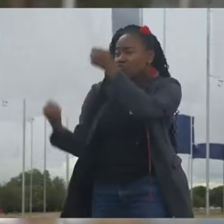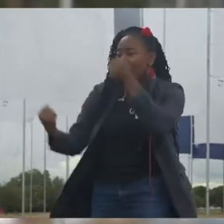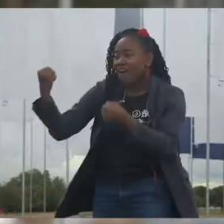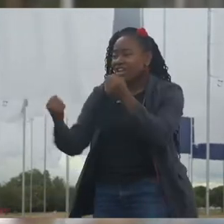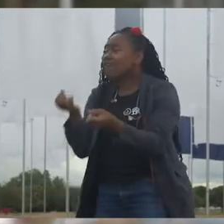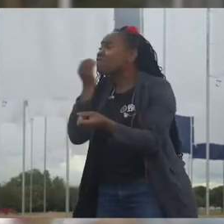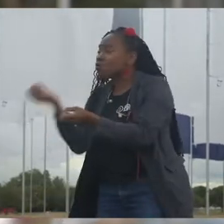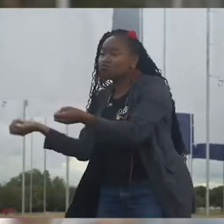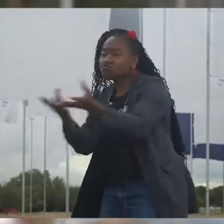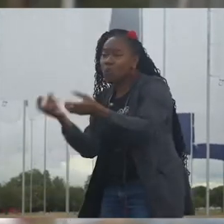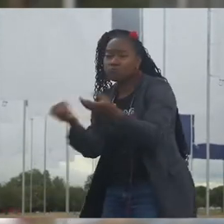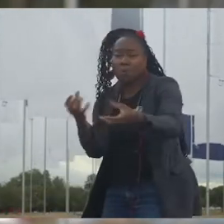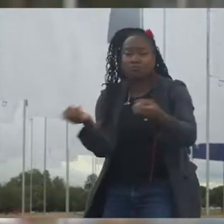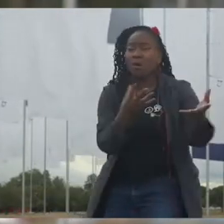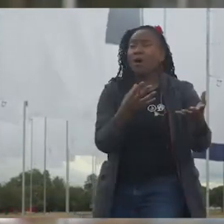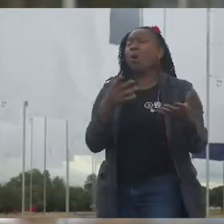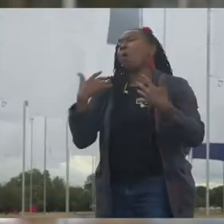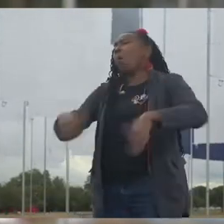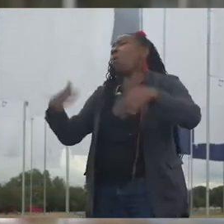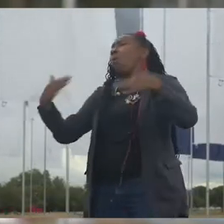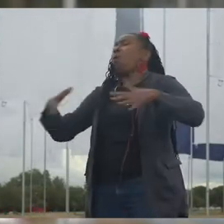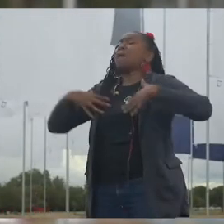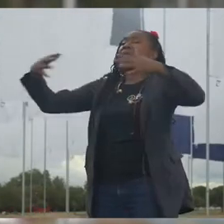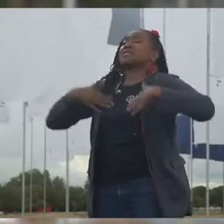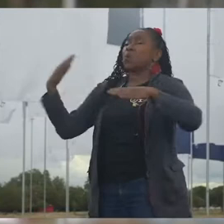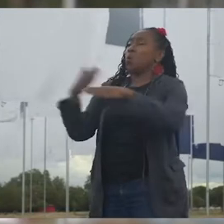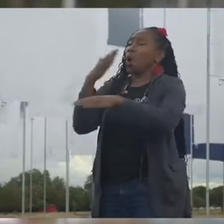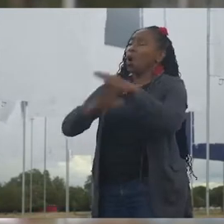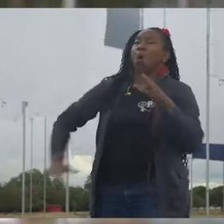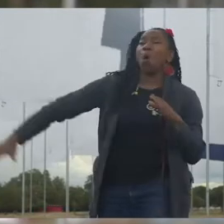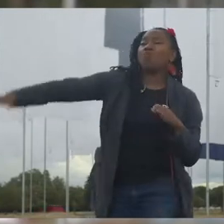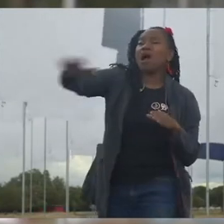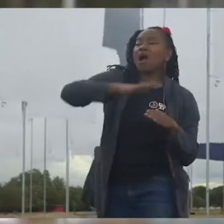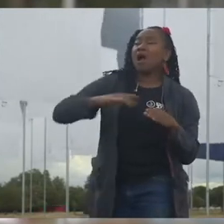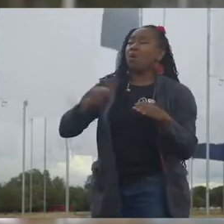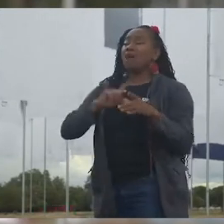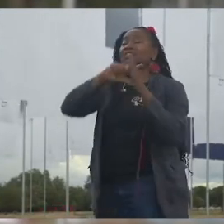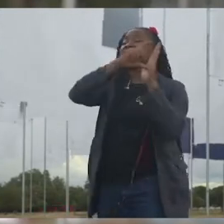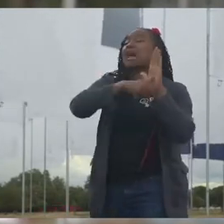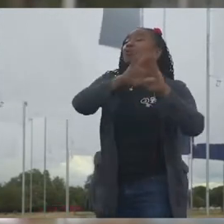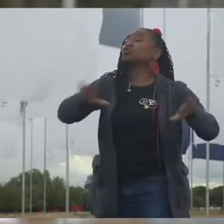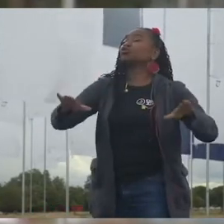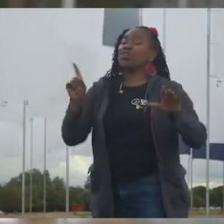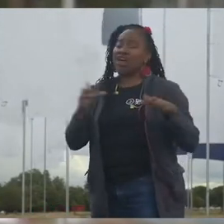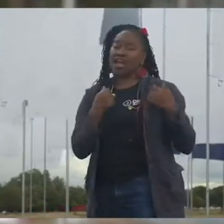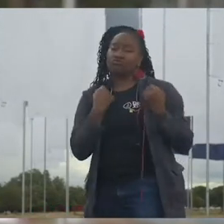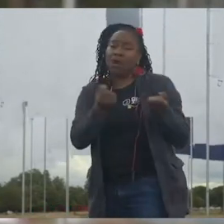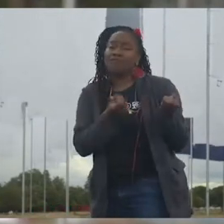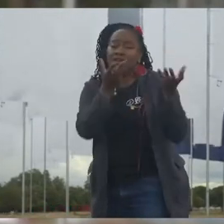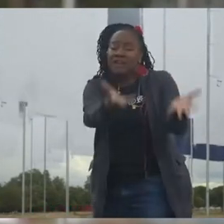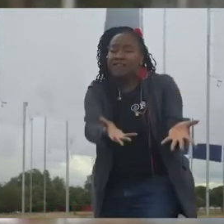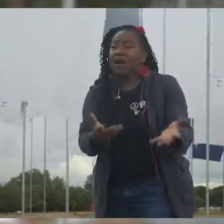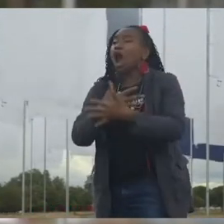truly inspirational work across Greenwich, leading our short breaks programme for disabled children and a lot of our